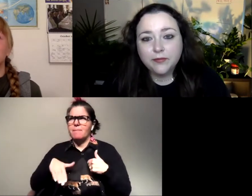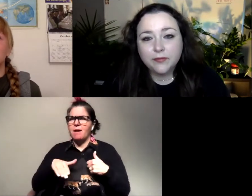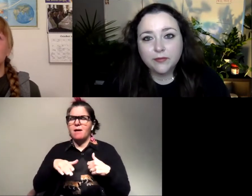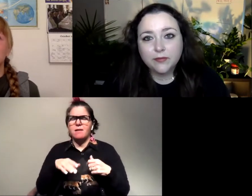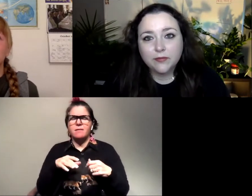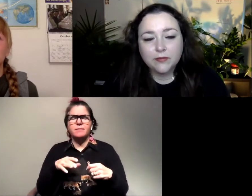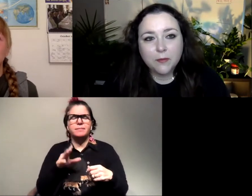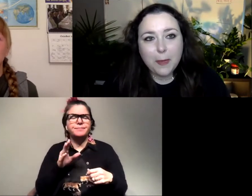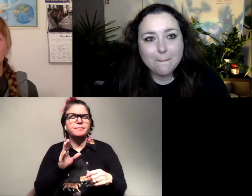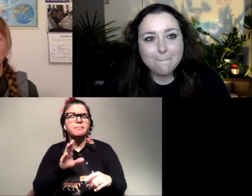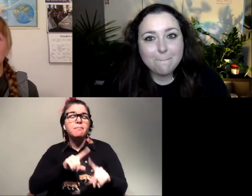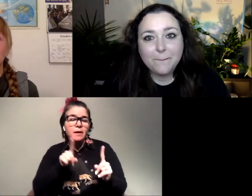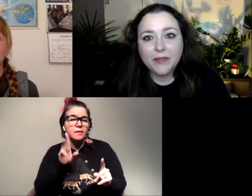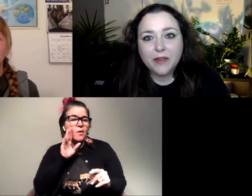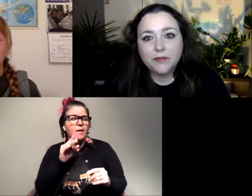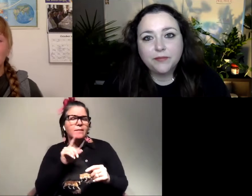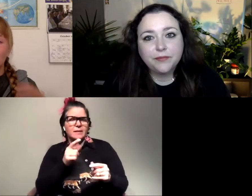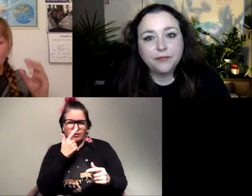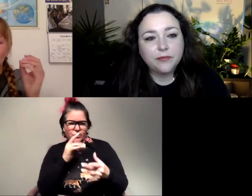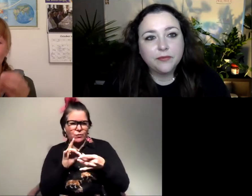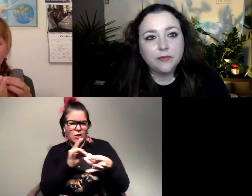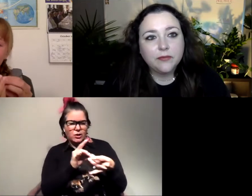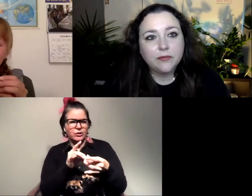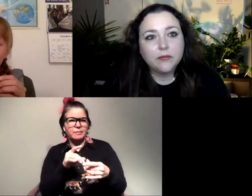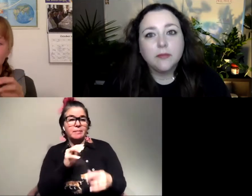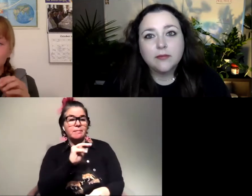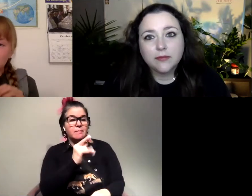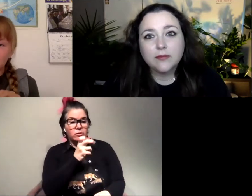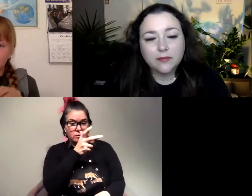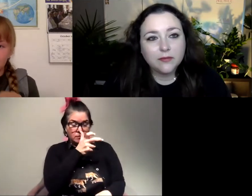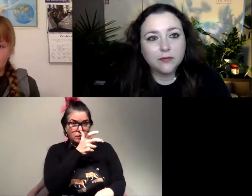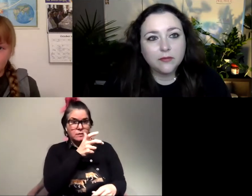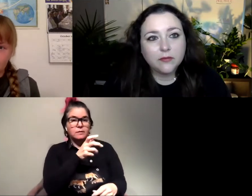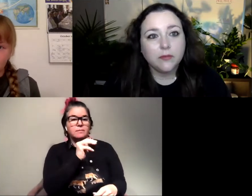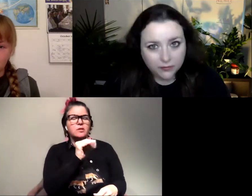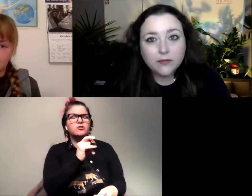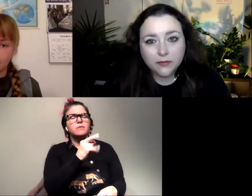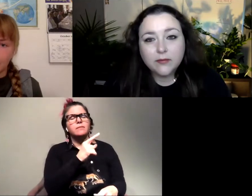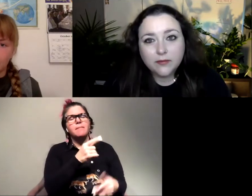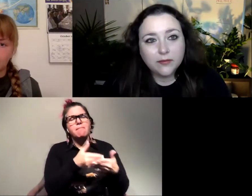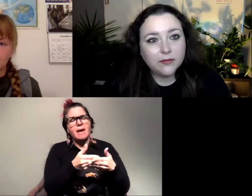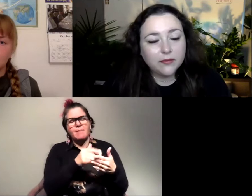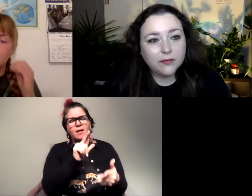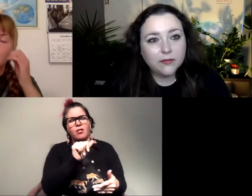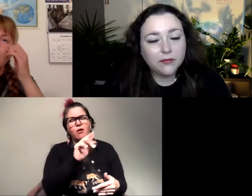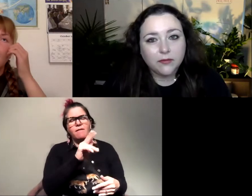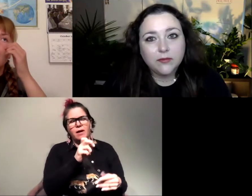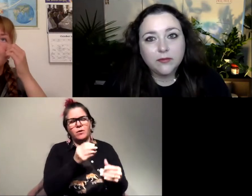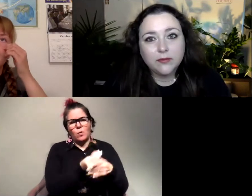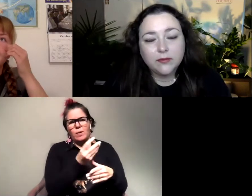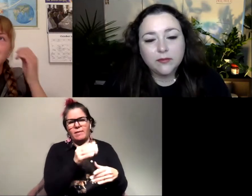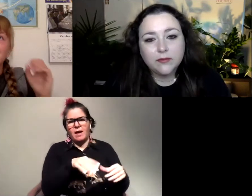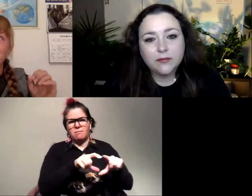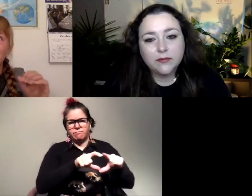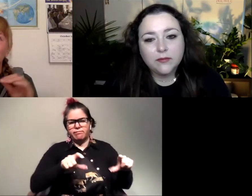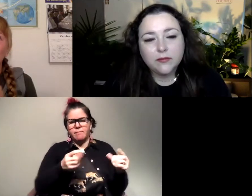really interesting relationships between the midges. So it's midge larvae, it's like baby midges growing up in the sediment. Mm-hmm.